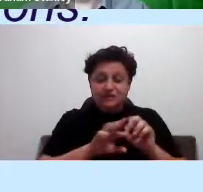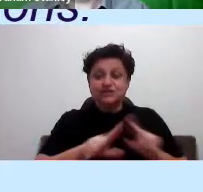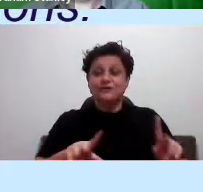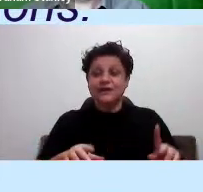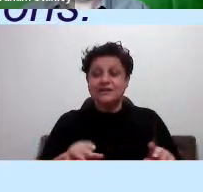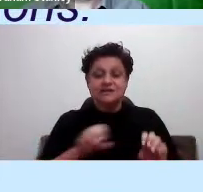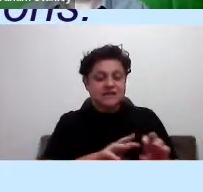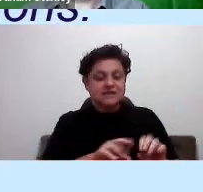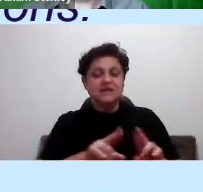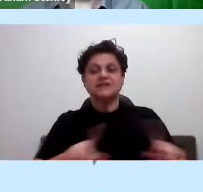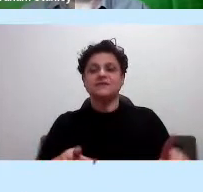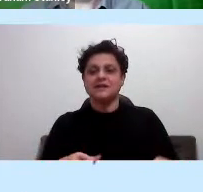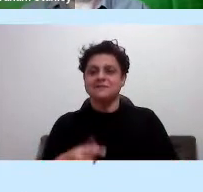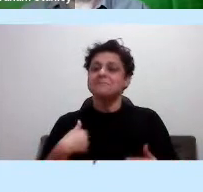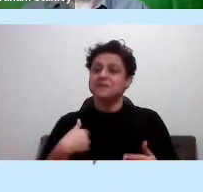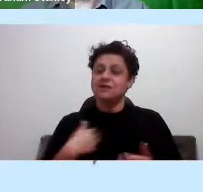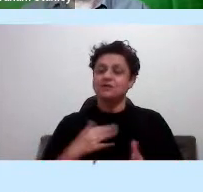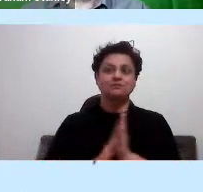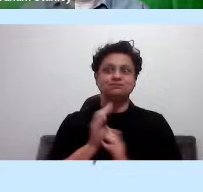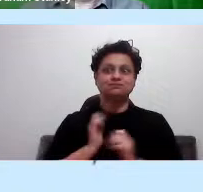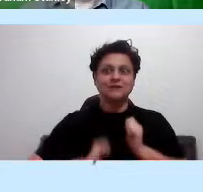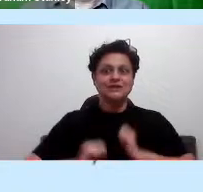chat.